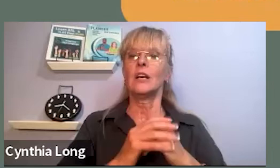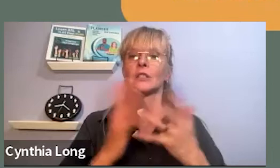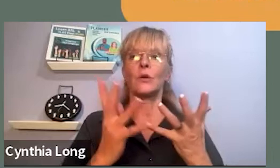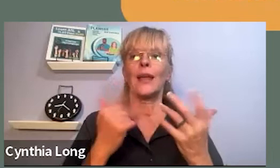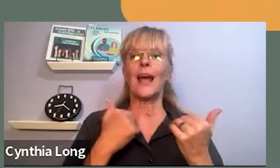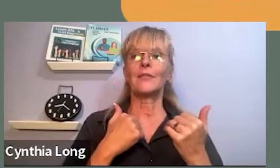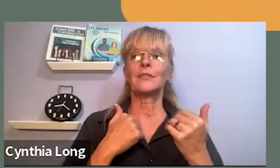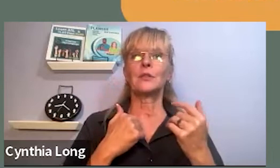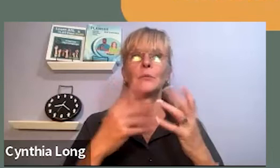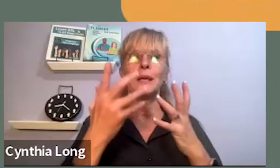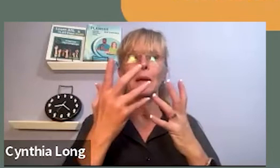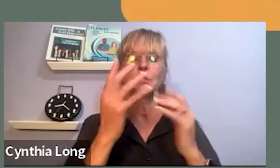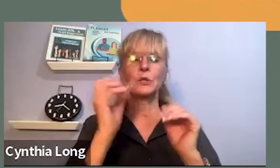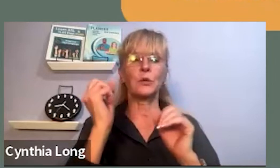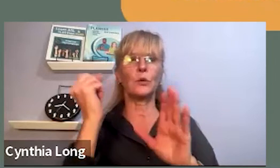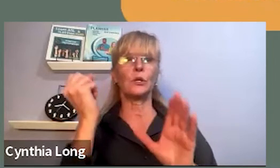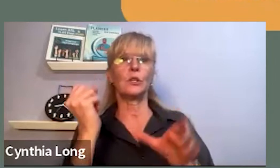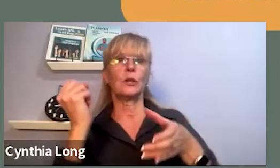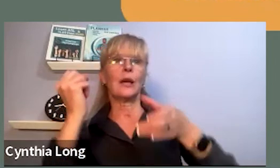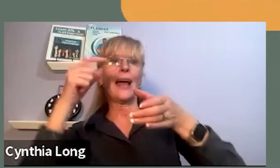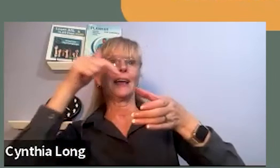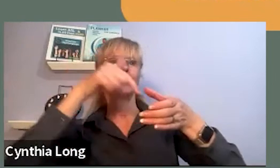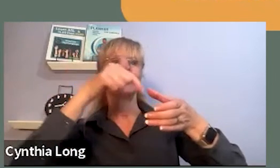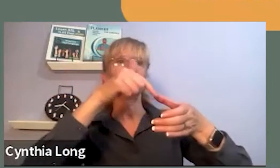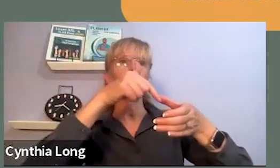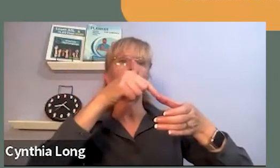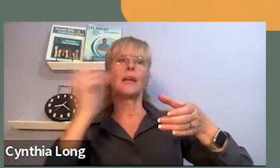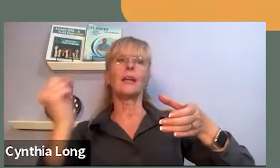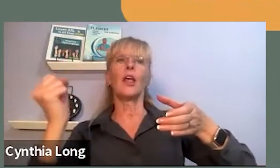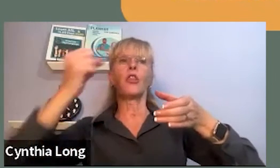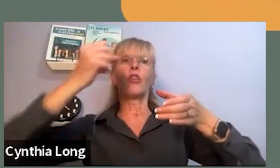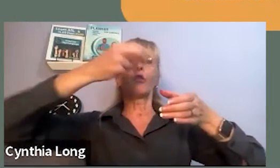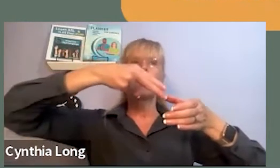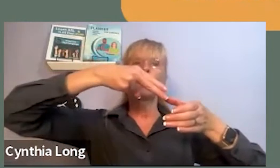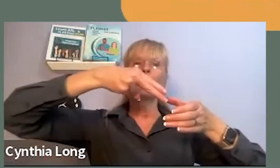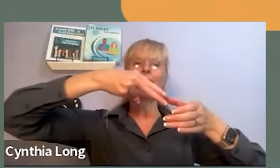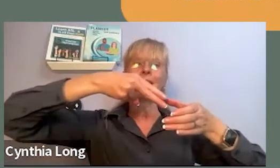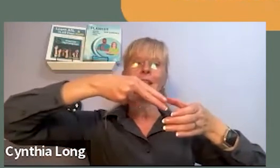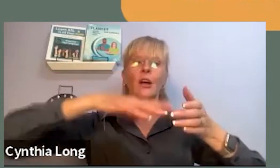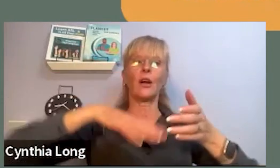coordination. So they have to be able to see the target and